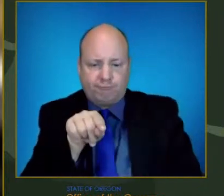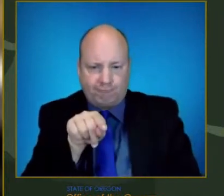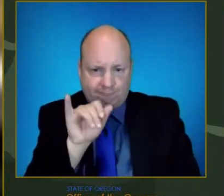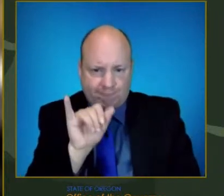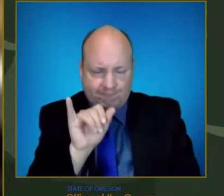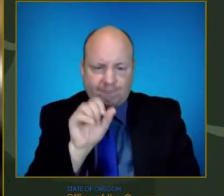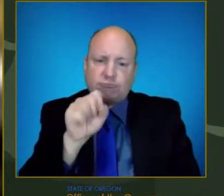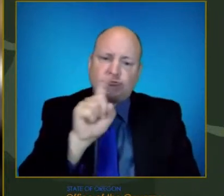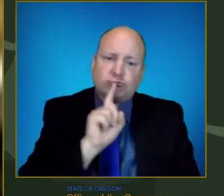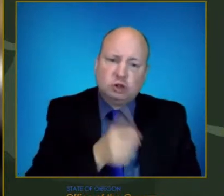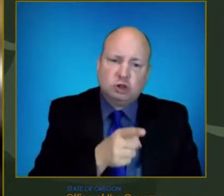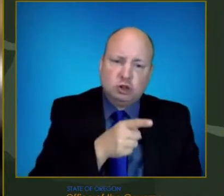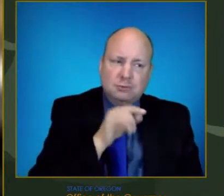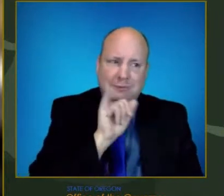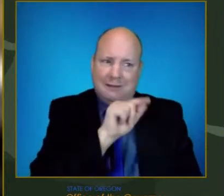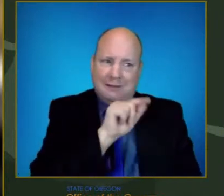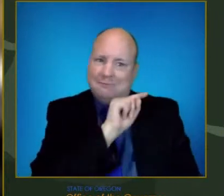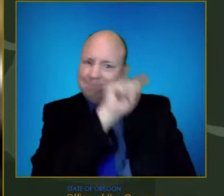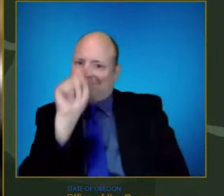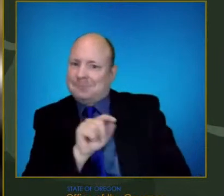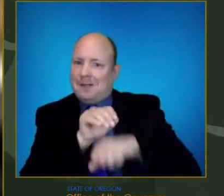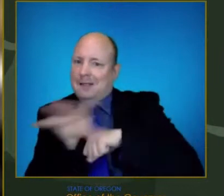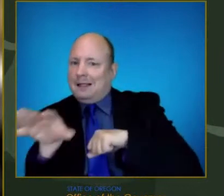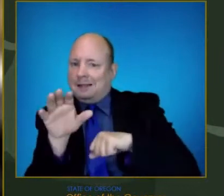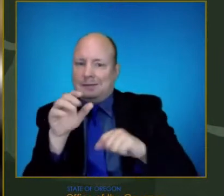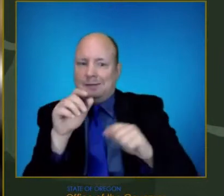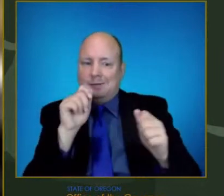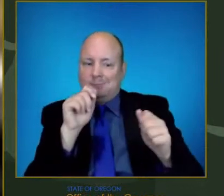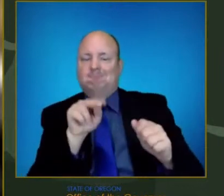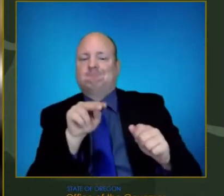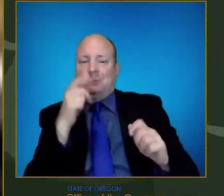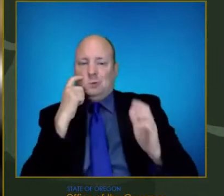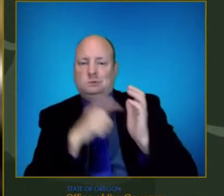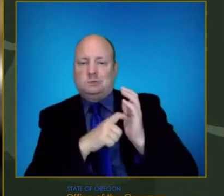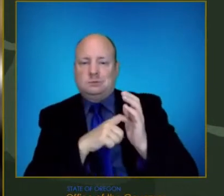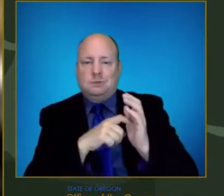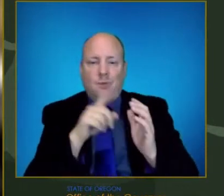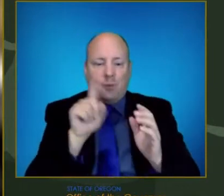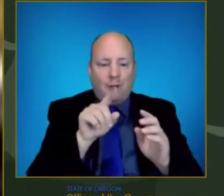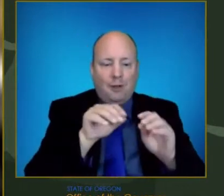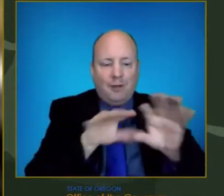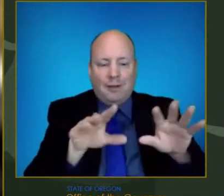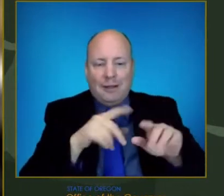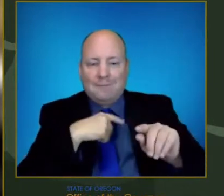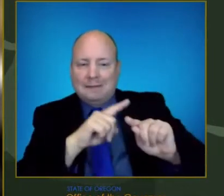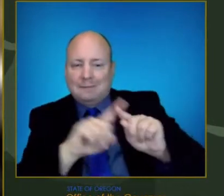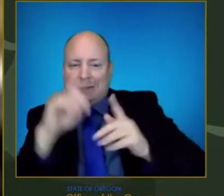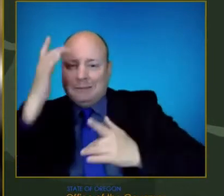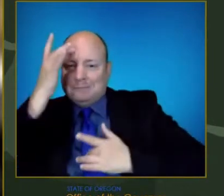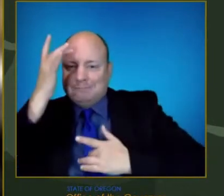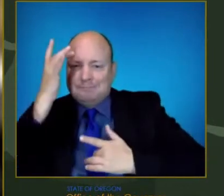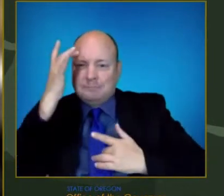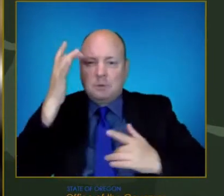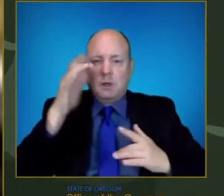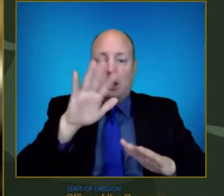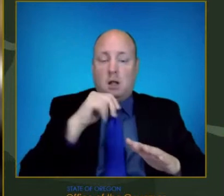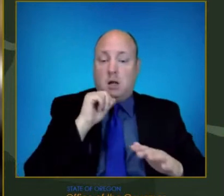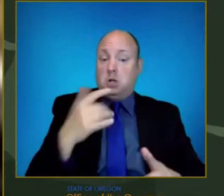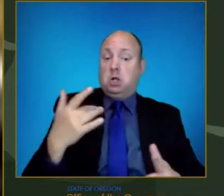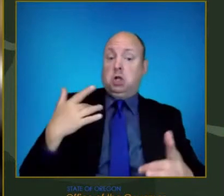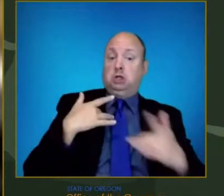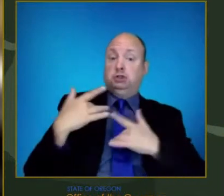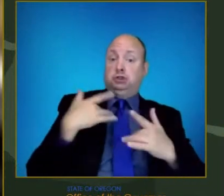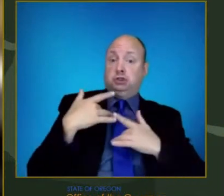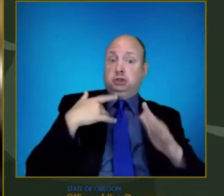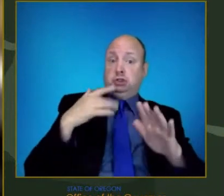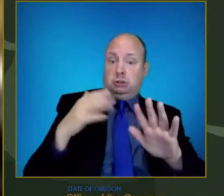increase in some types of outbreaks, but they're nothing that I would be too concerned about at this point. And it's also a little bit